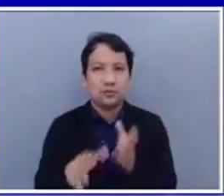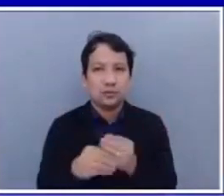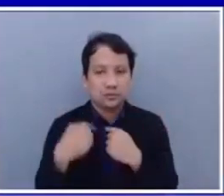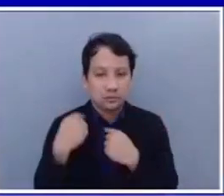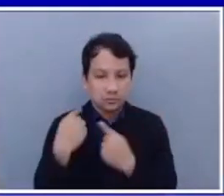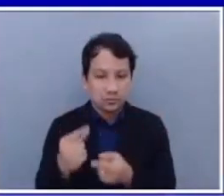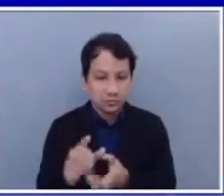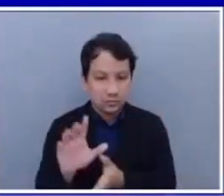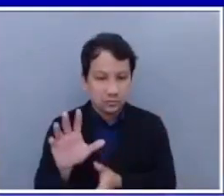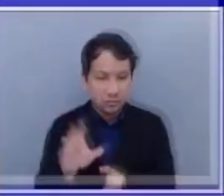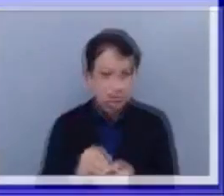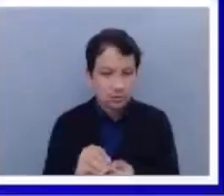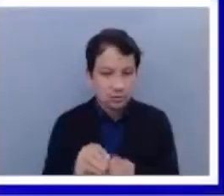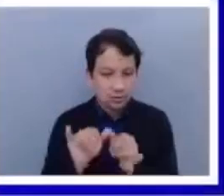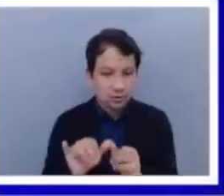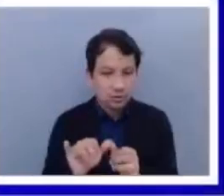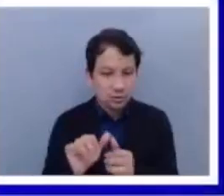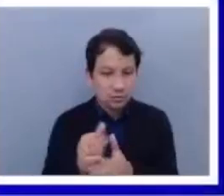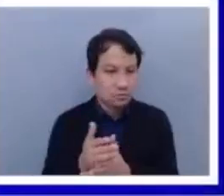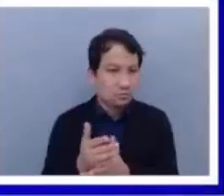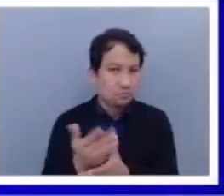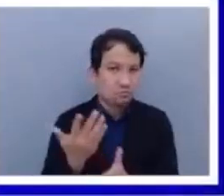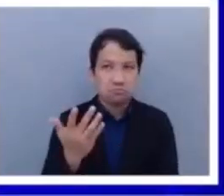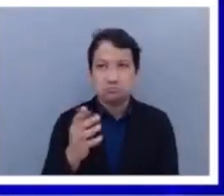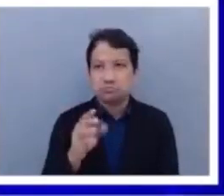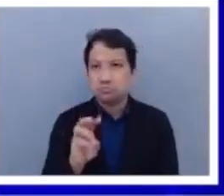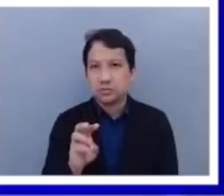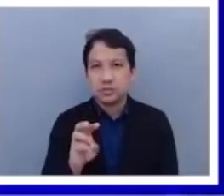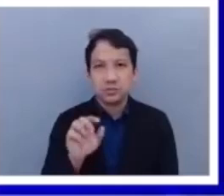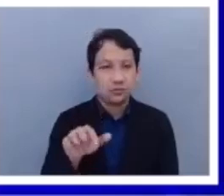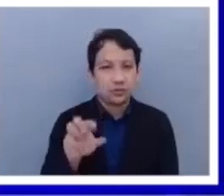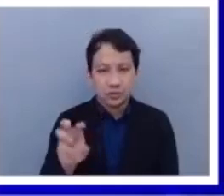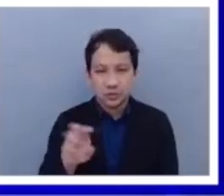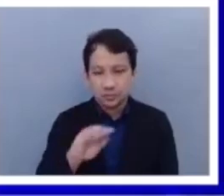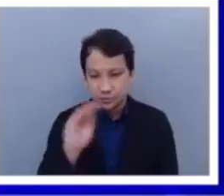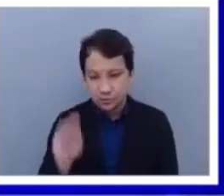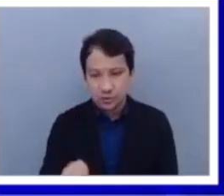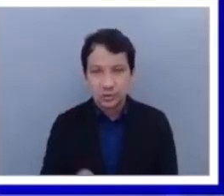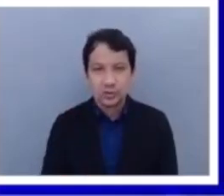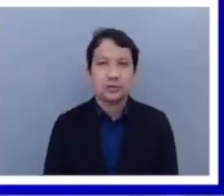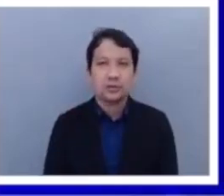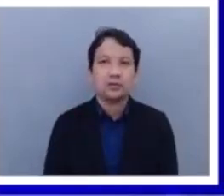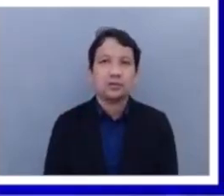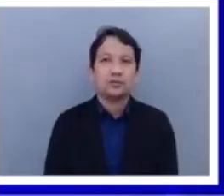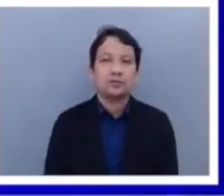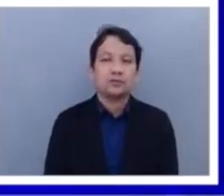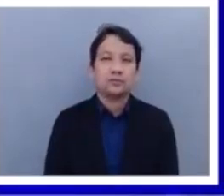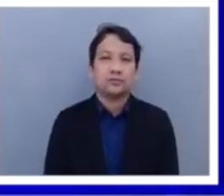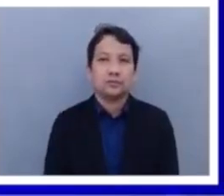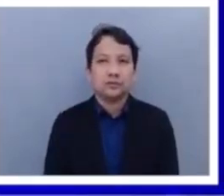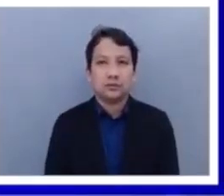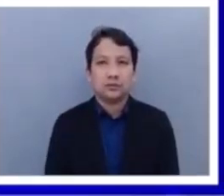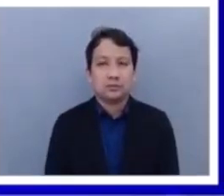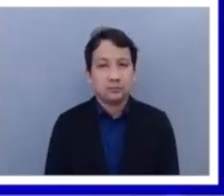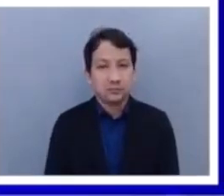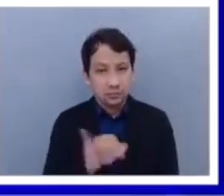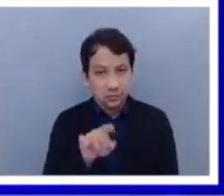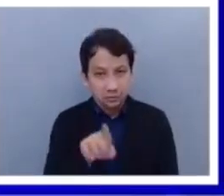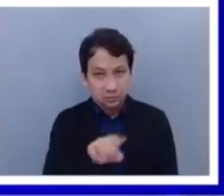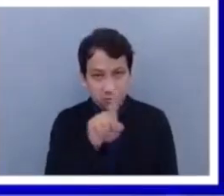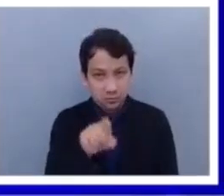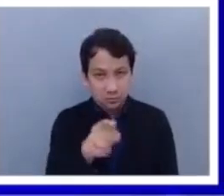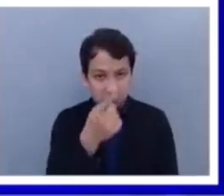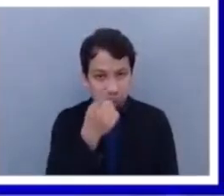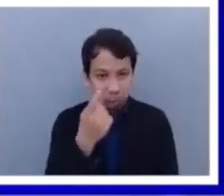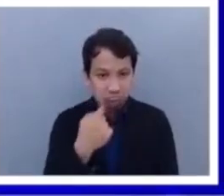we are still siguro mga 6.6 percentage point. So, if you asked whether, you